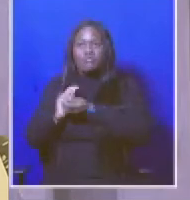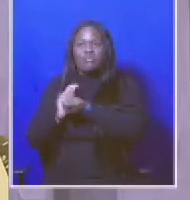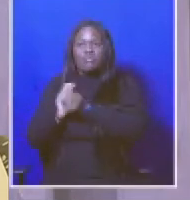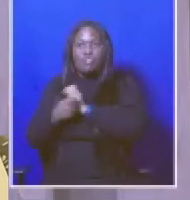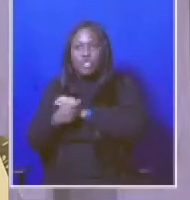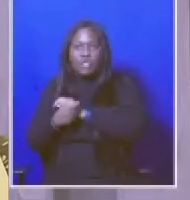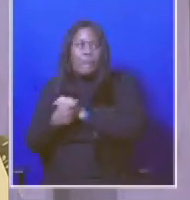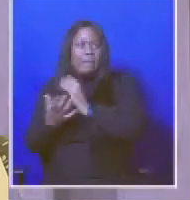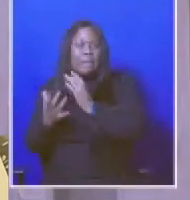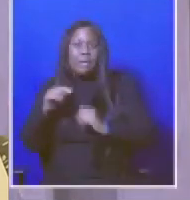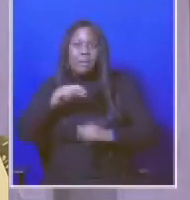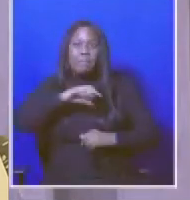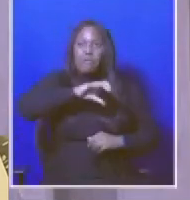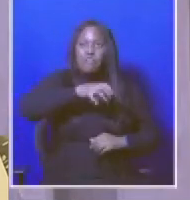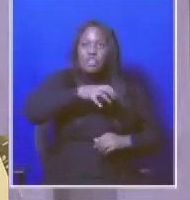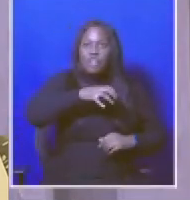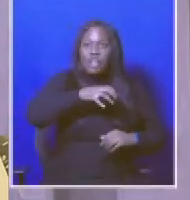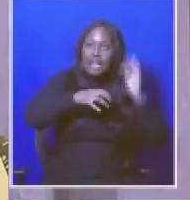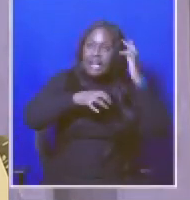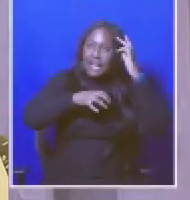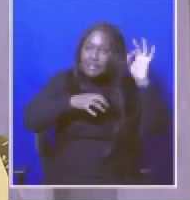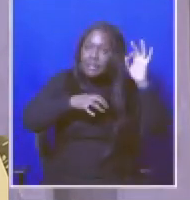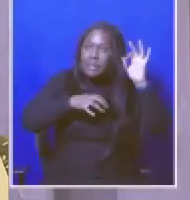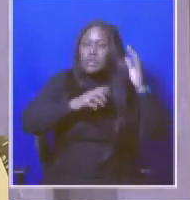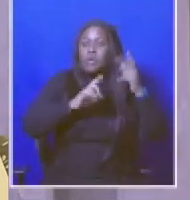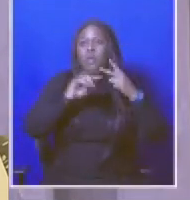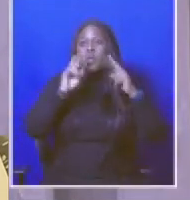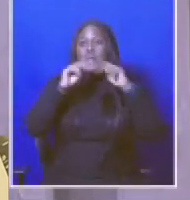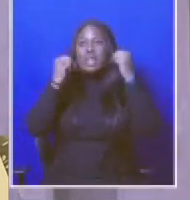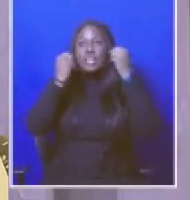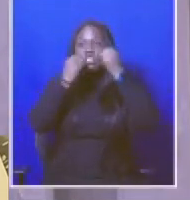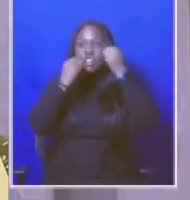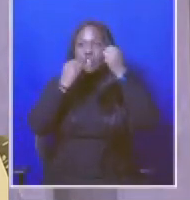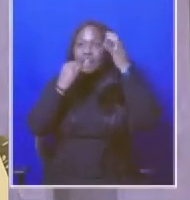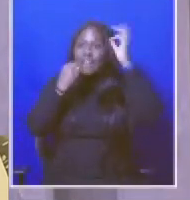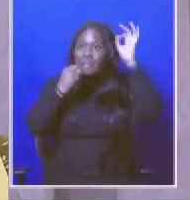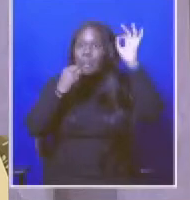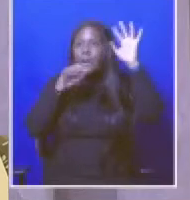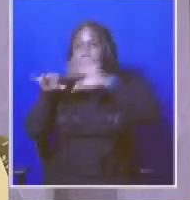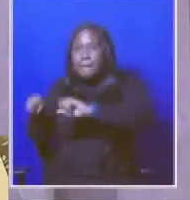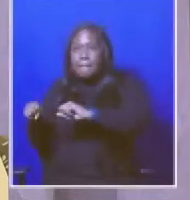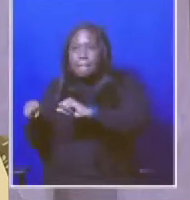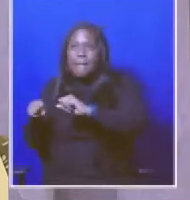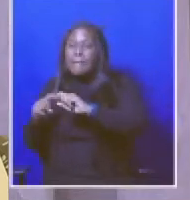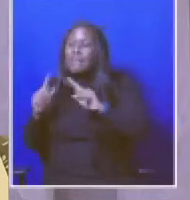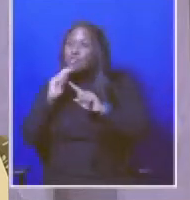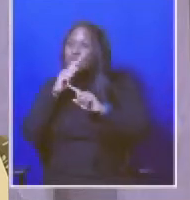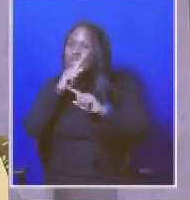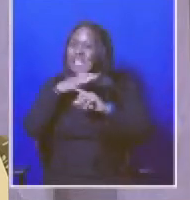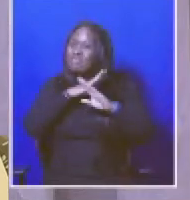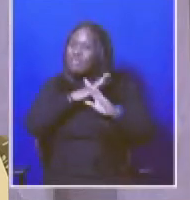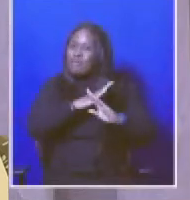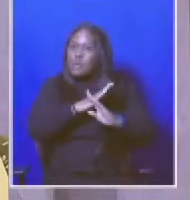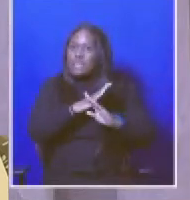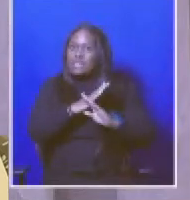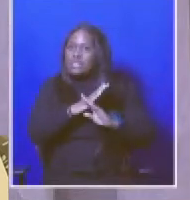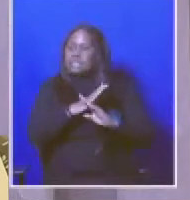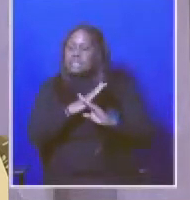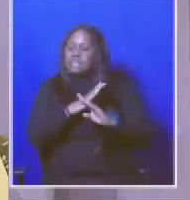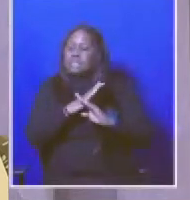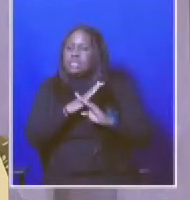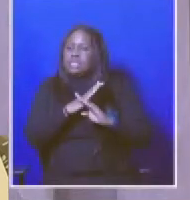government or directly from national government. But we avoid that as a first move.